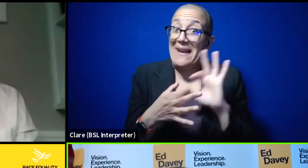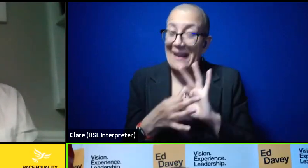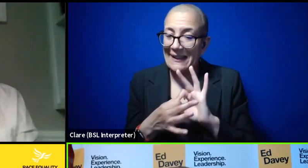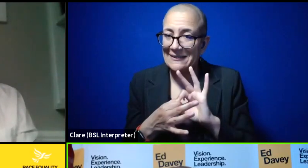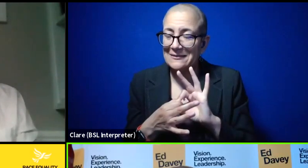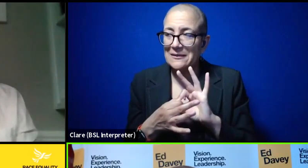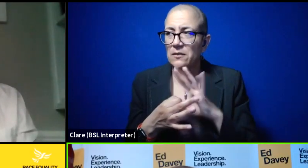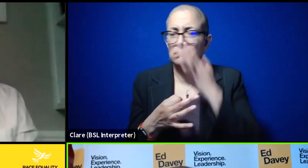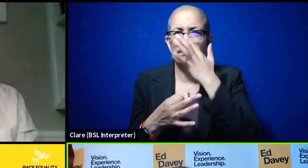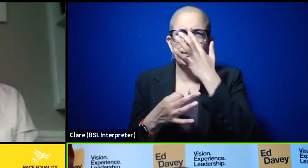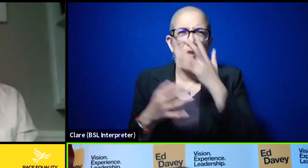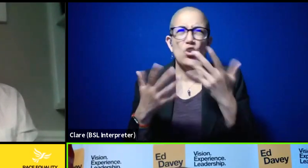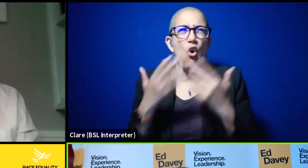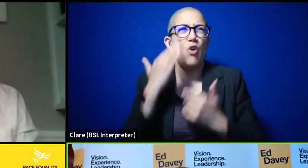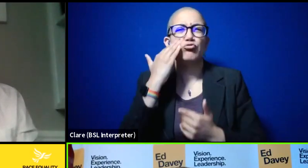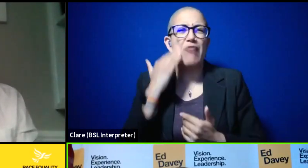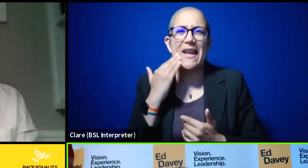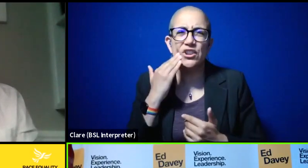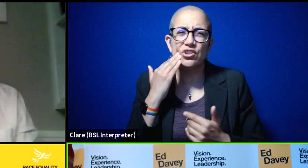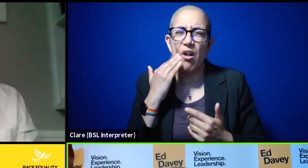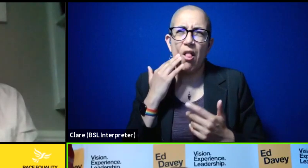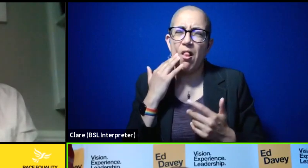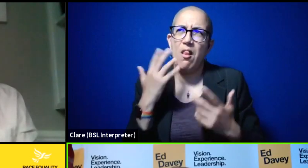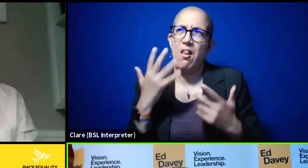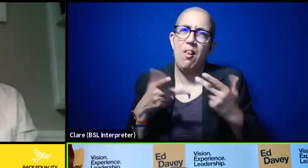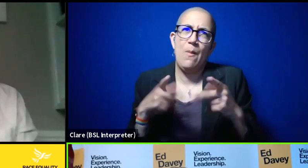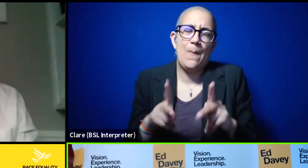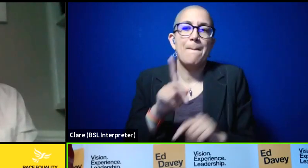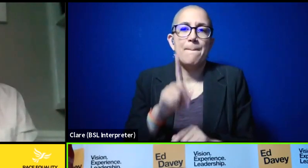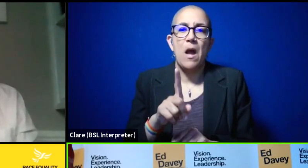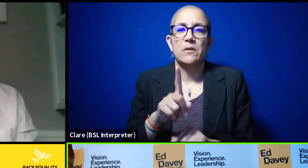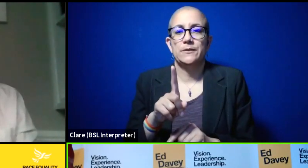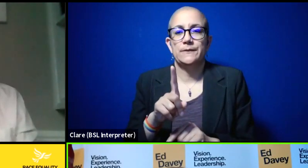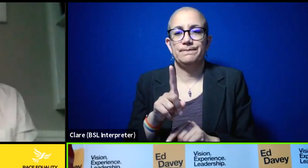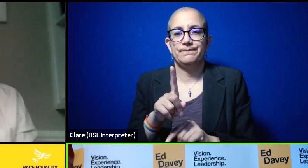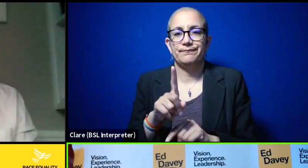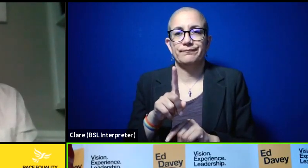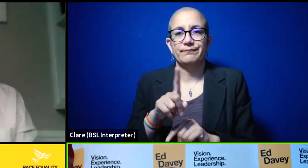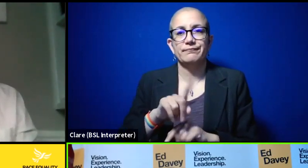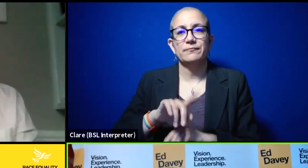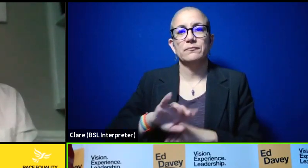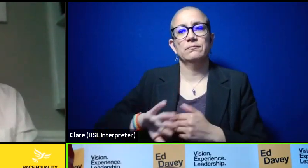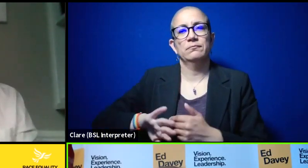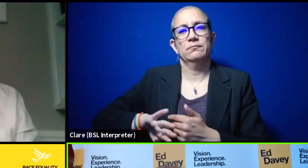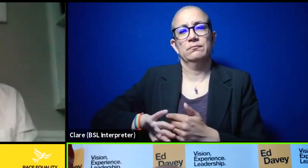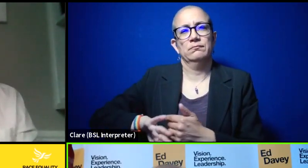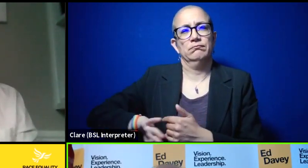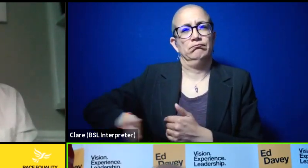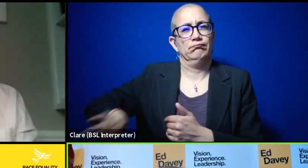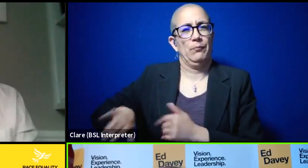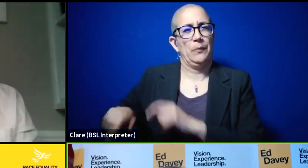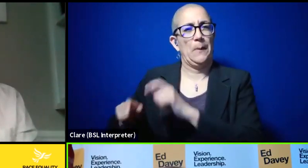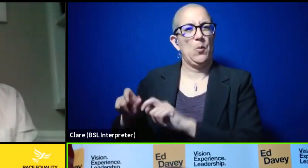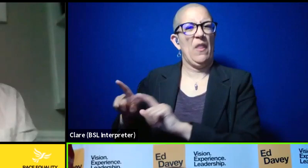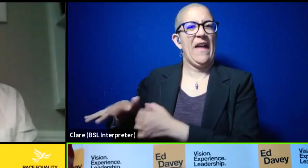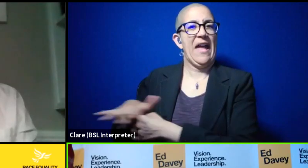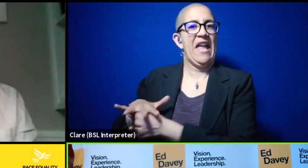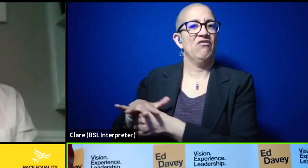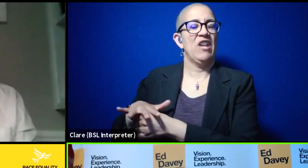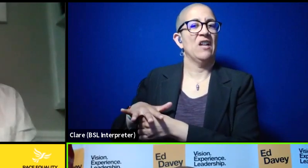a racial grounds, but on keeping out people and pupils from certain areas, shall we